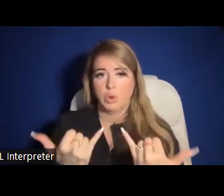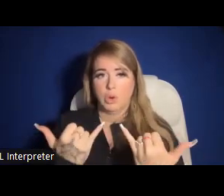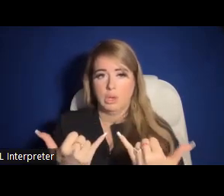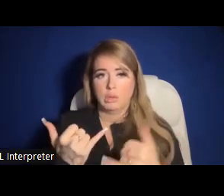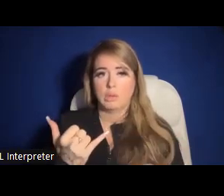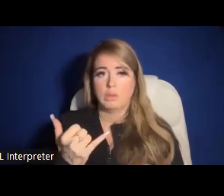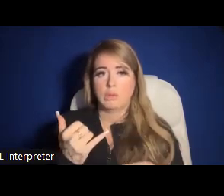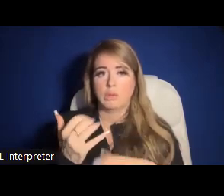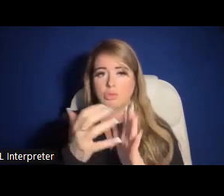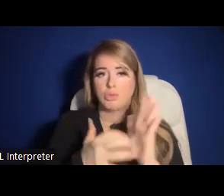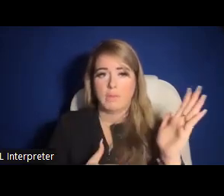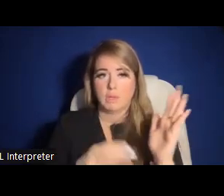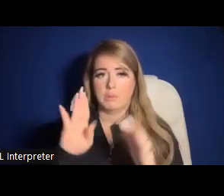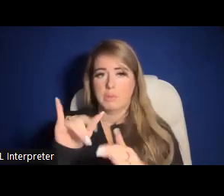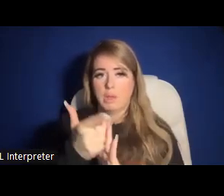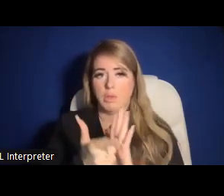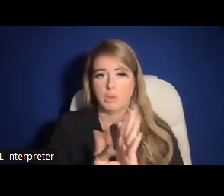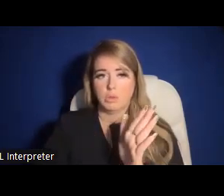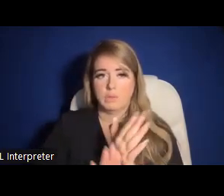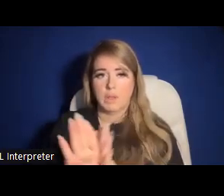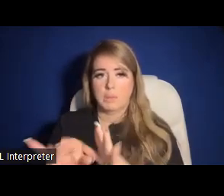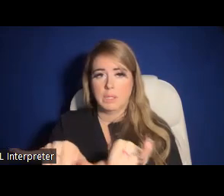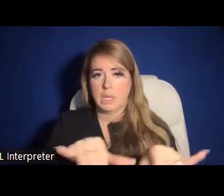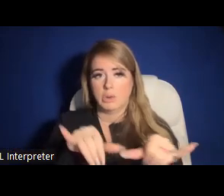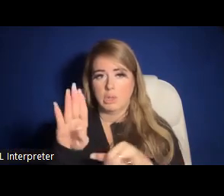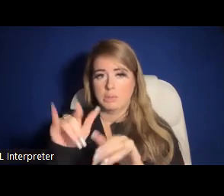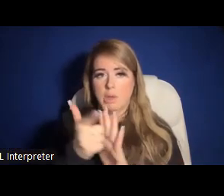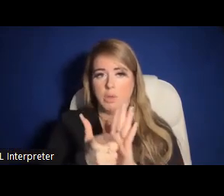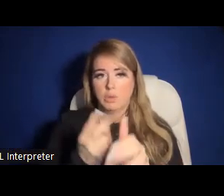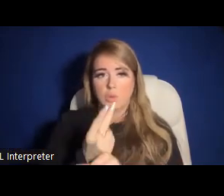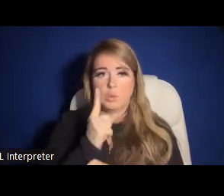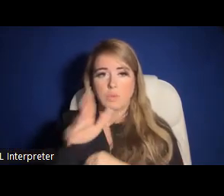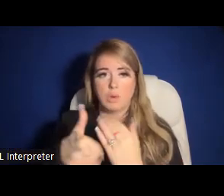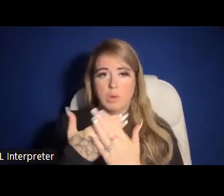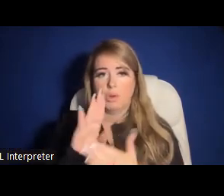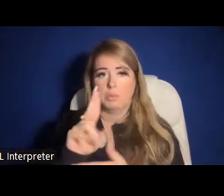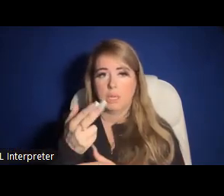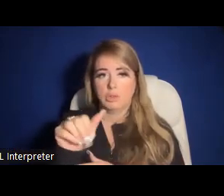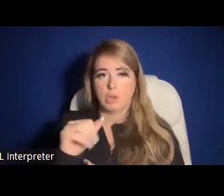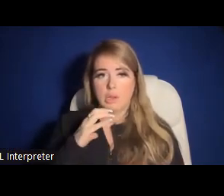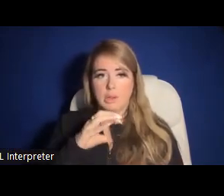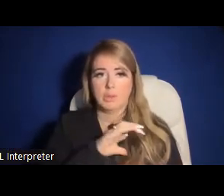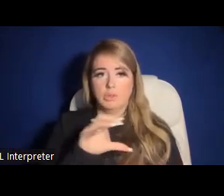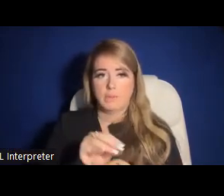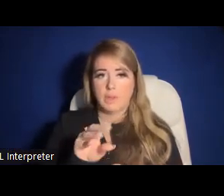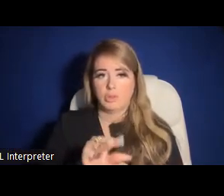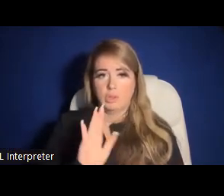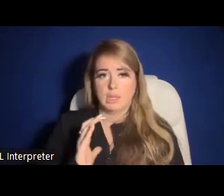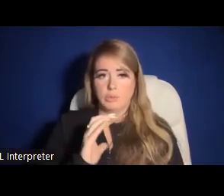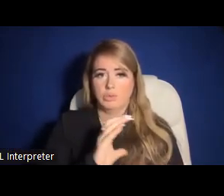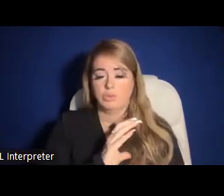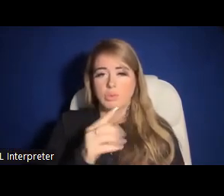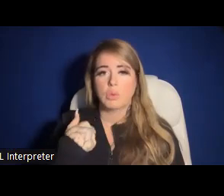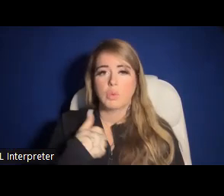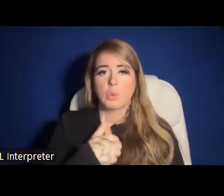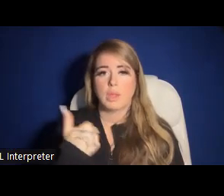draft bylaws to develop standardized bylaws to be used for all BHA advisory councils. And so